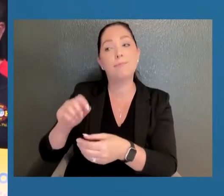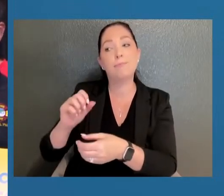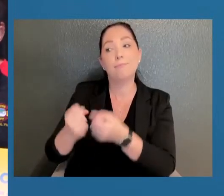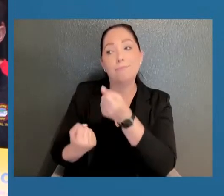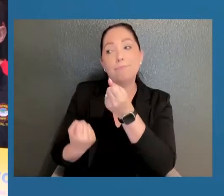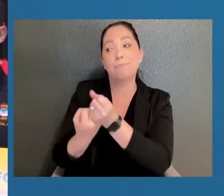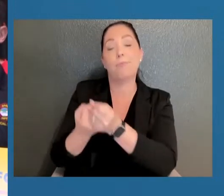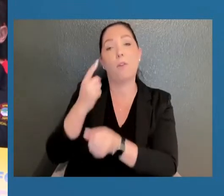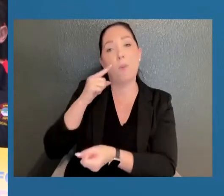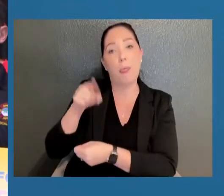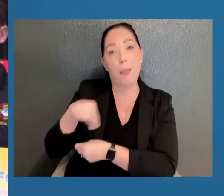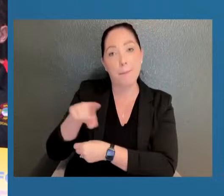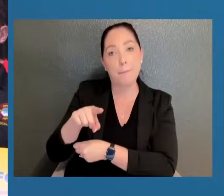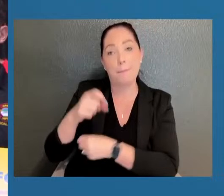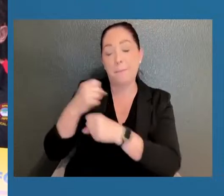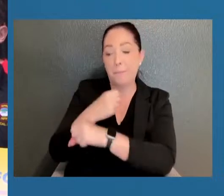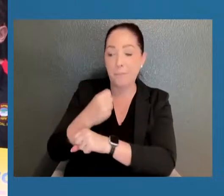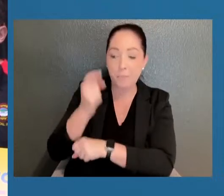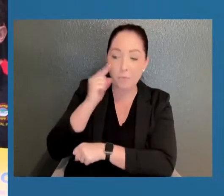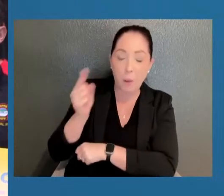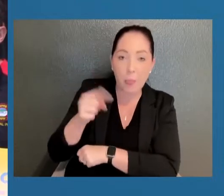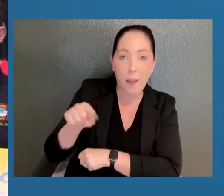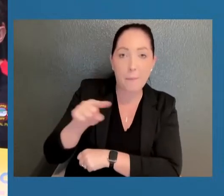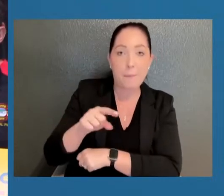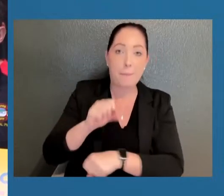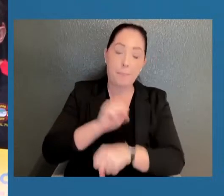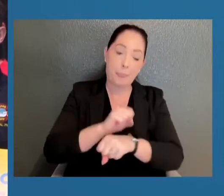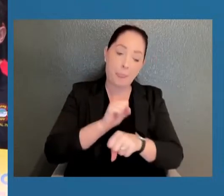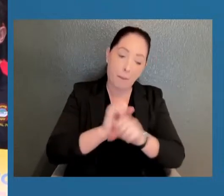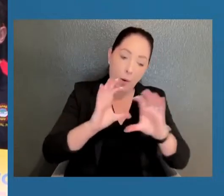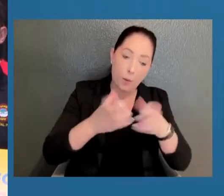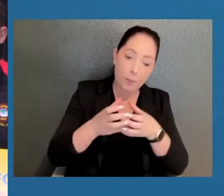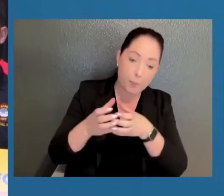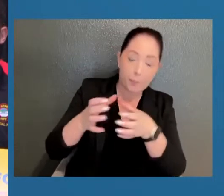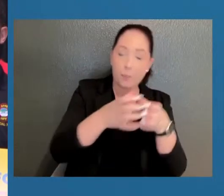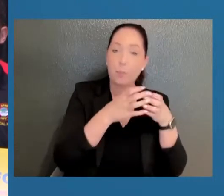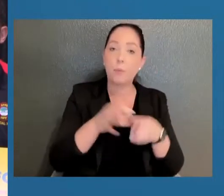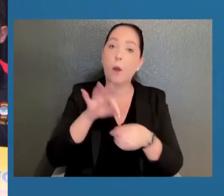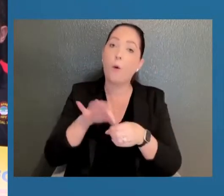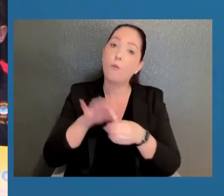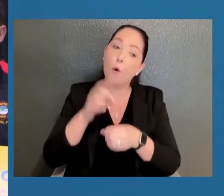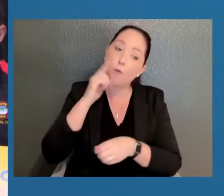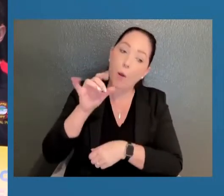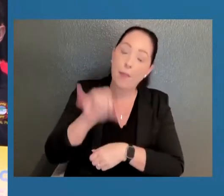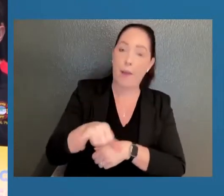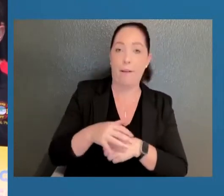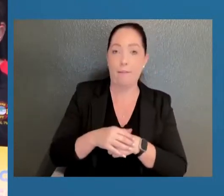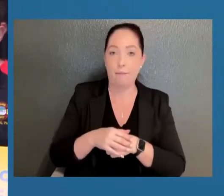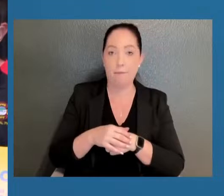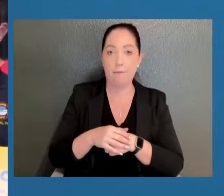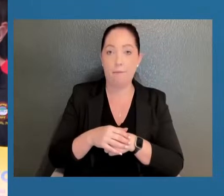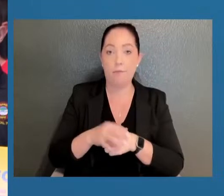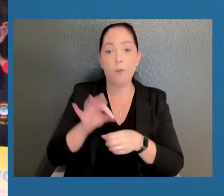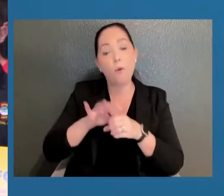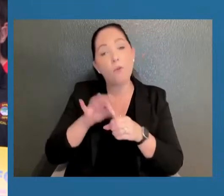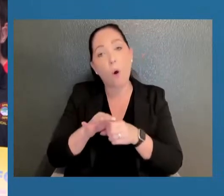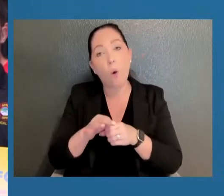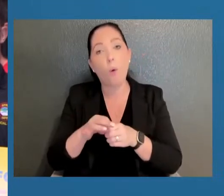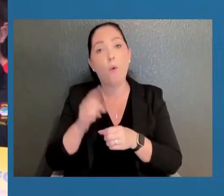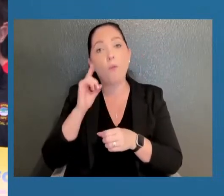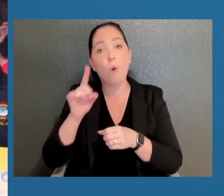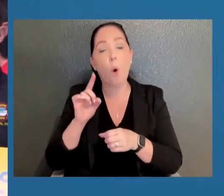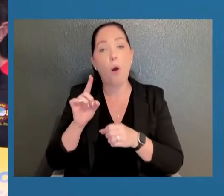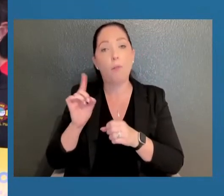Stand up with labor and say we're all one, organized and unorganized. We're Americans. And vote to go down